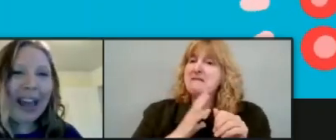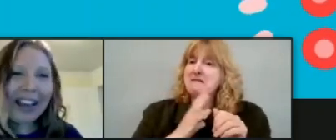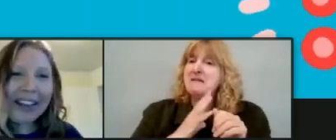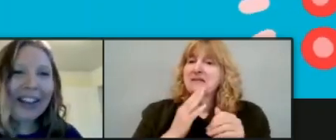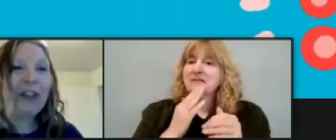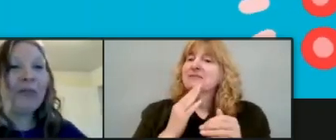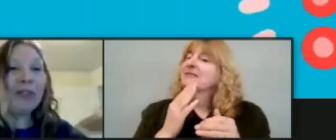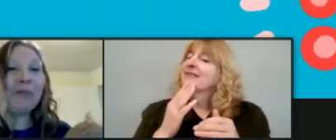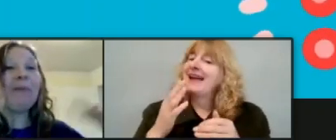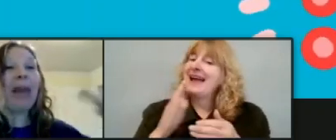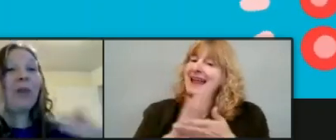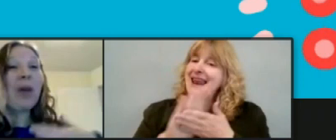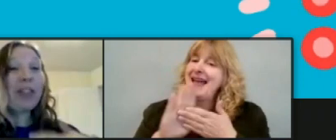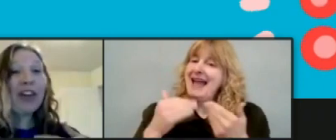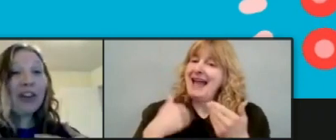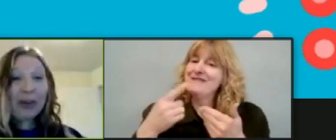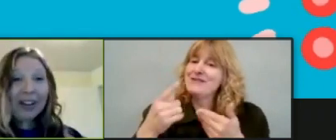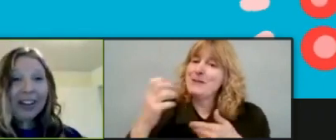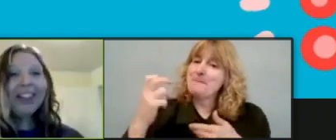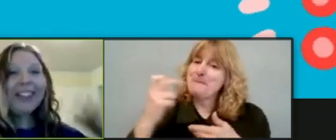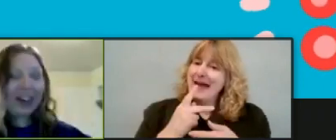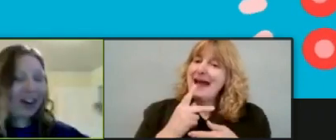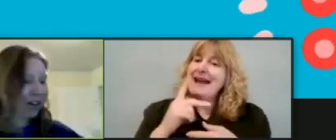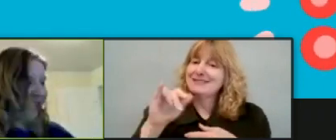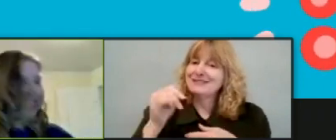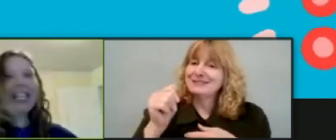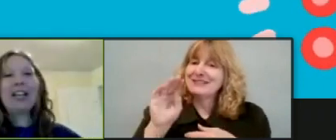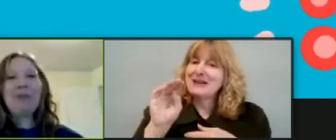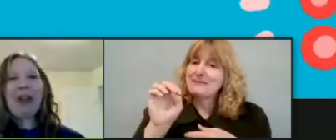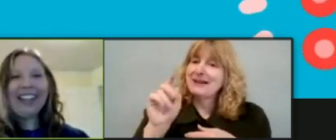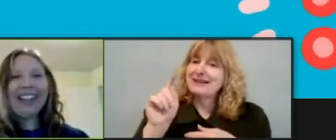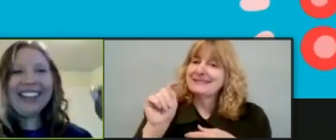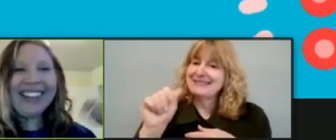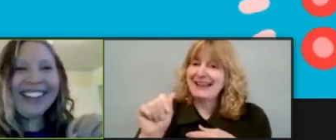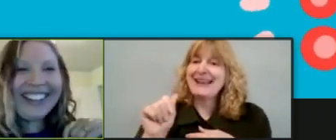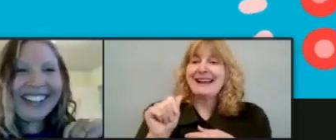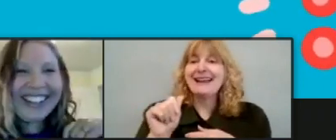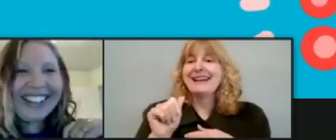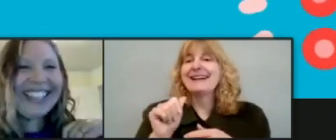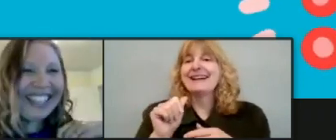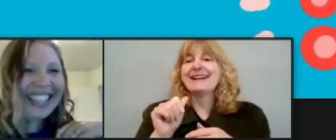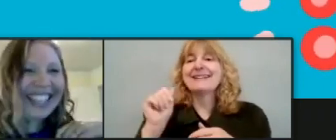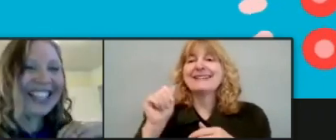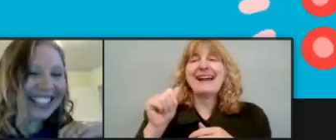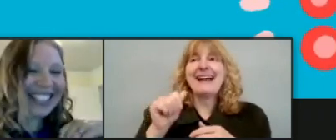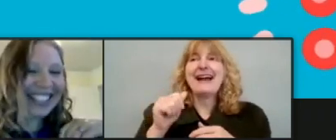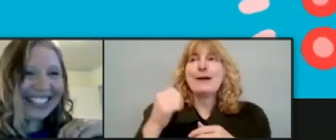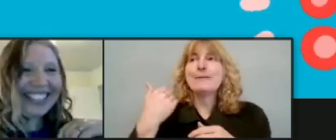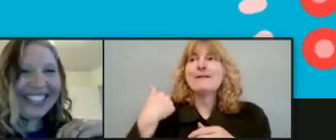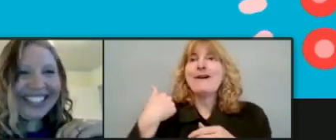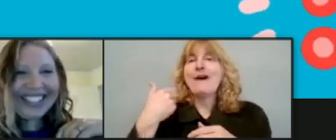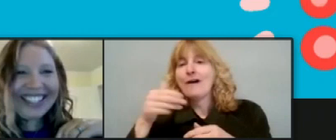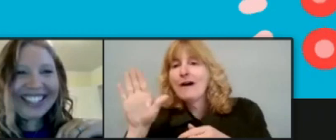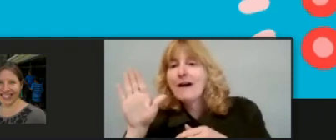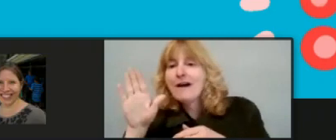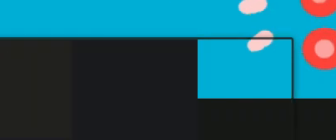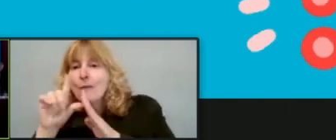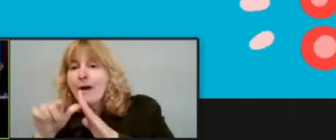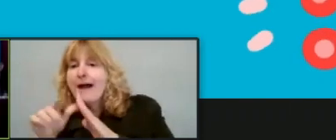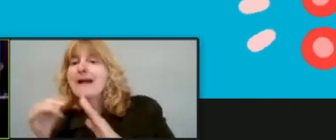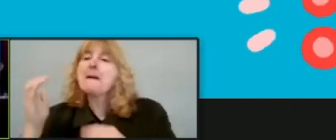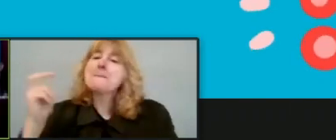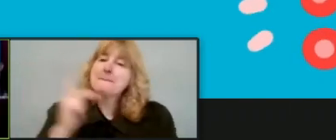have you back, or to be back with you. Yeah, so, and I'm in and out a little bit, aren't I? And it's understandable.